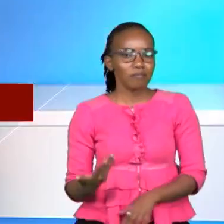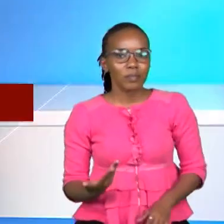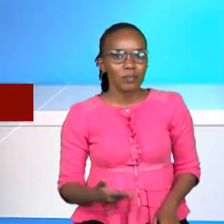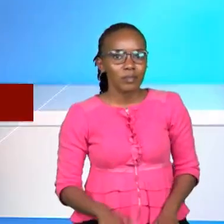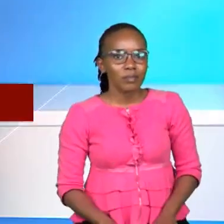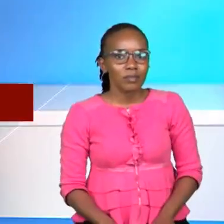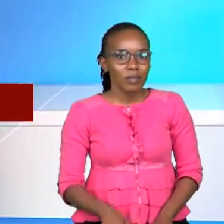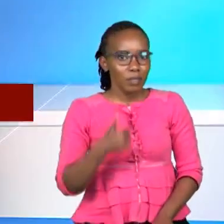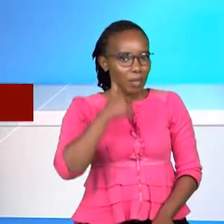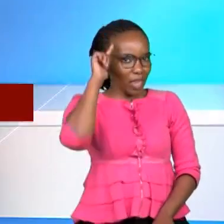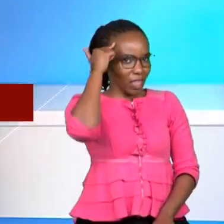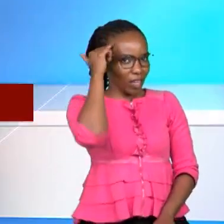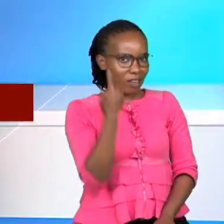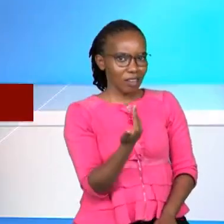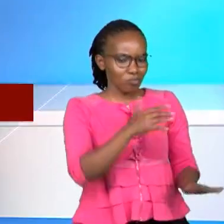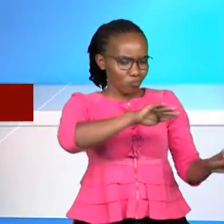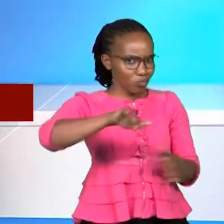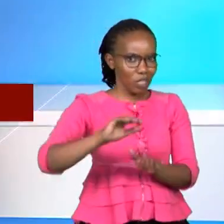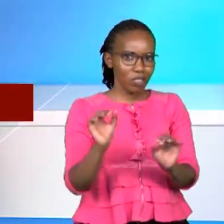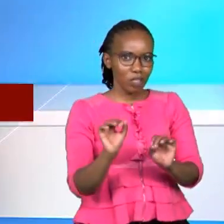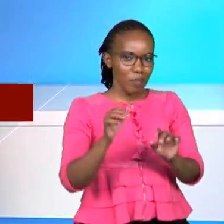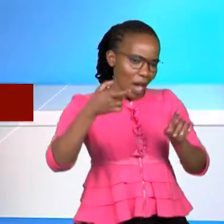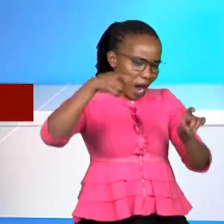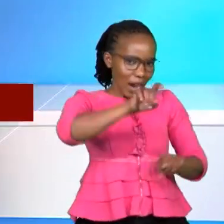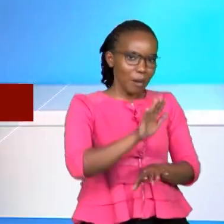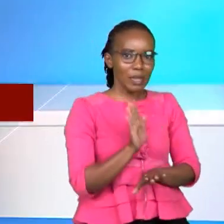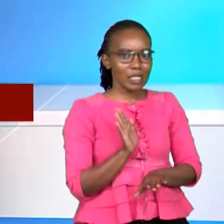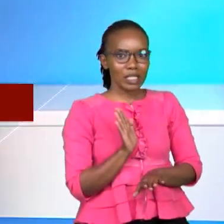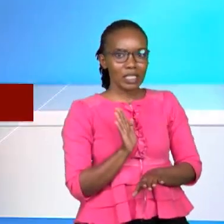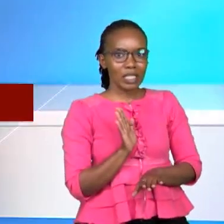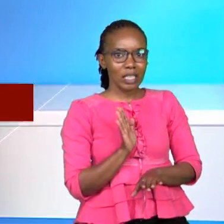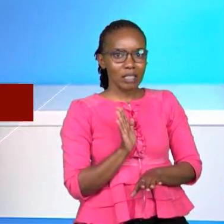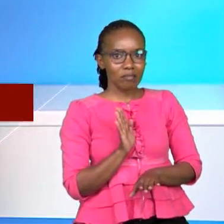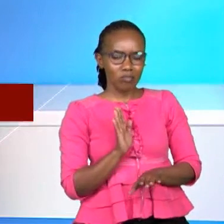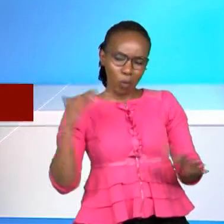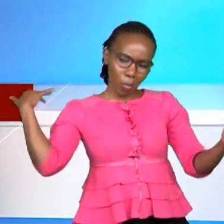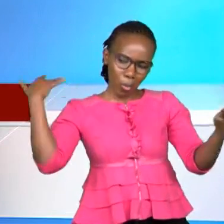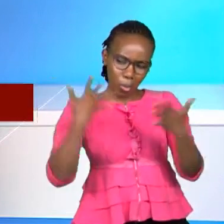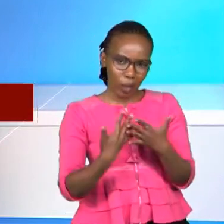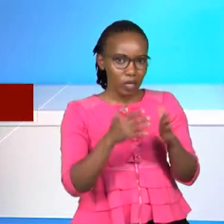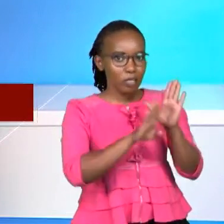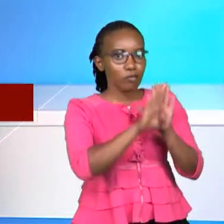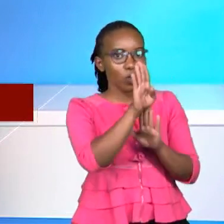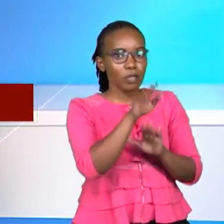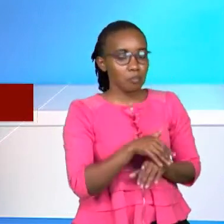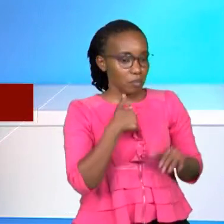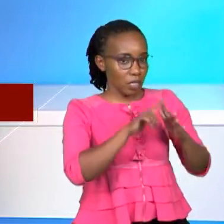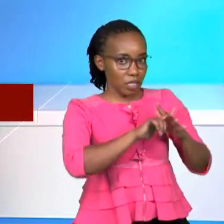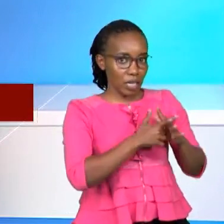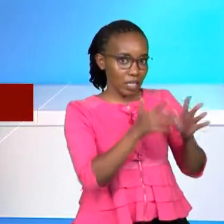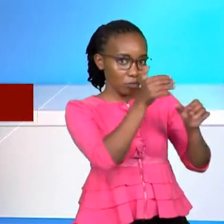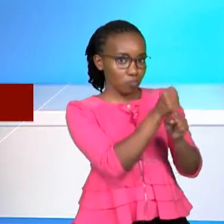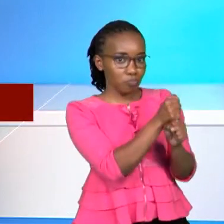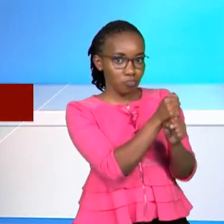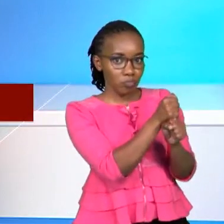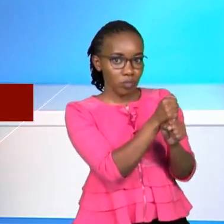I think, Fred, for me, it's not letting it go, but adding on to it. Part of my journey has involved development. I started an initiative